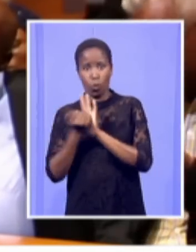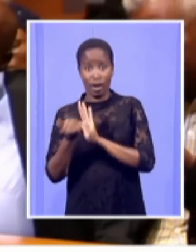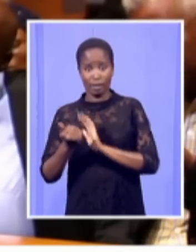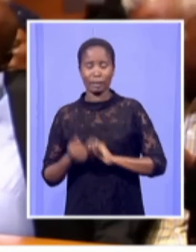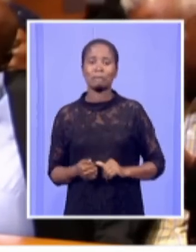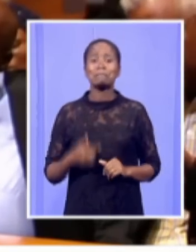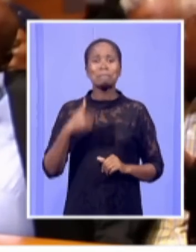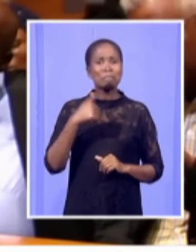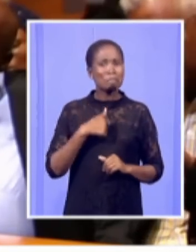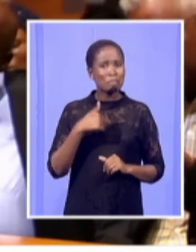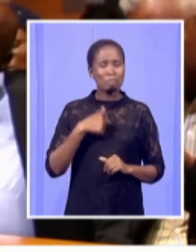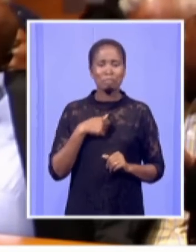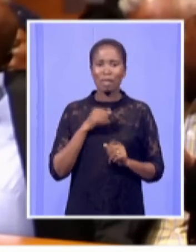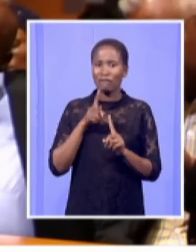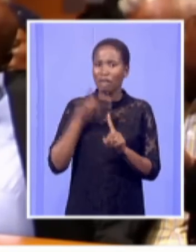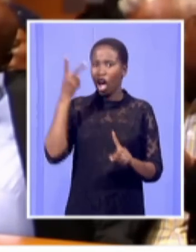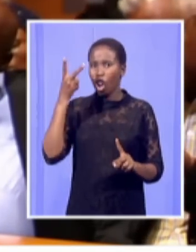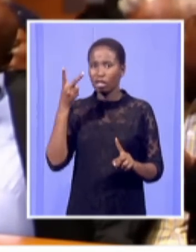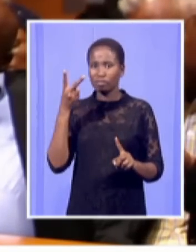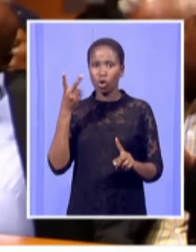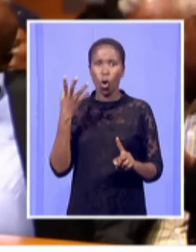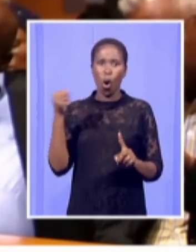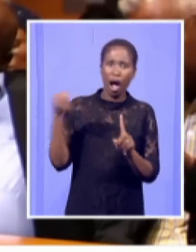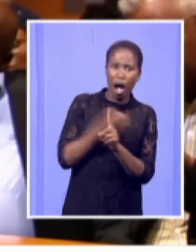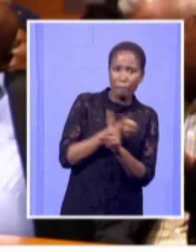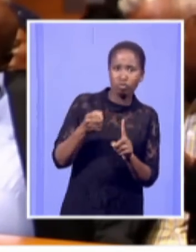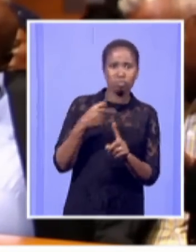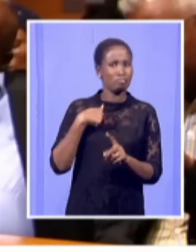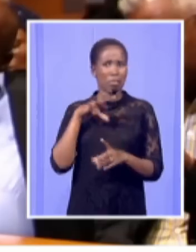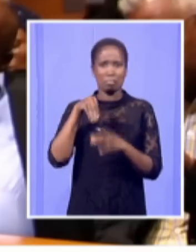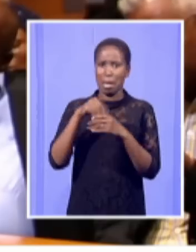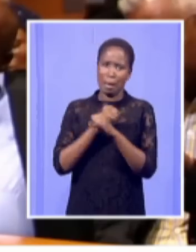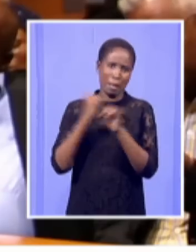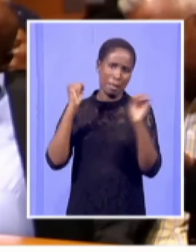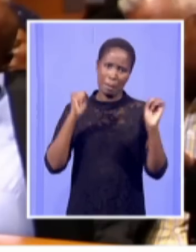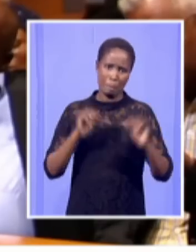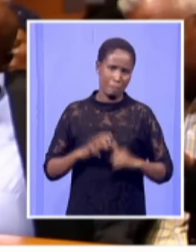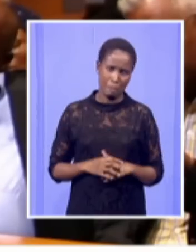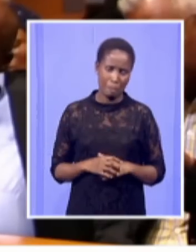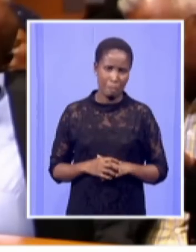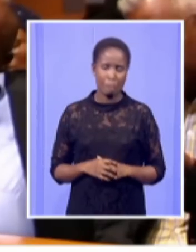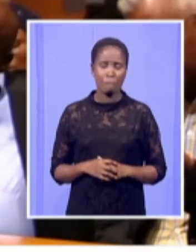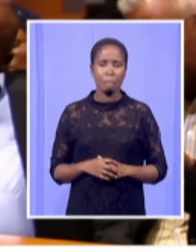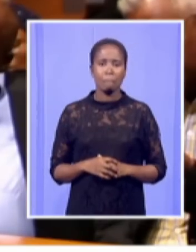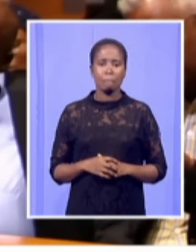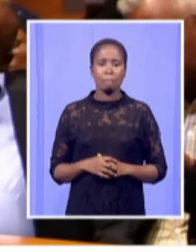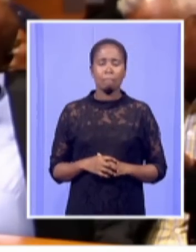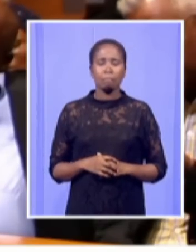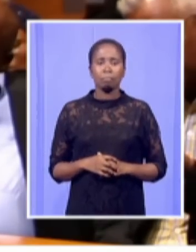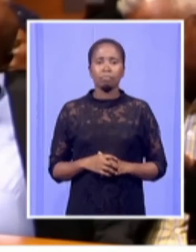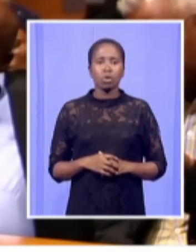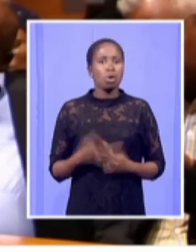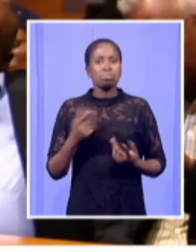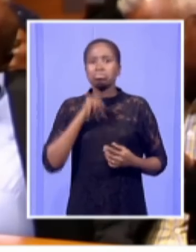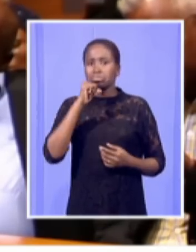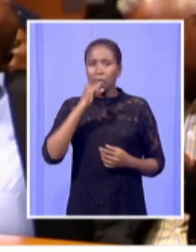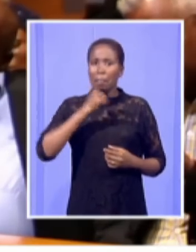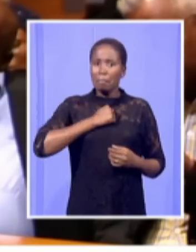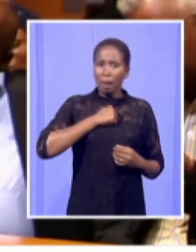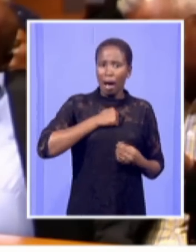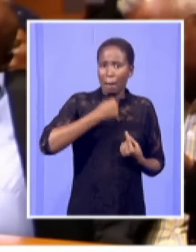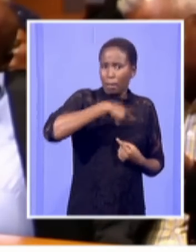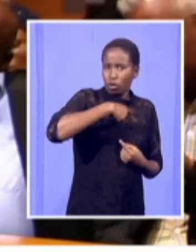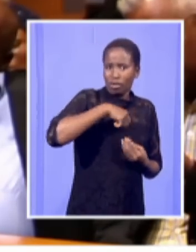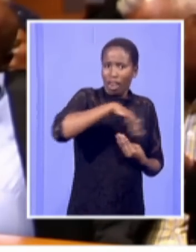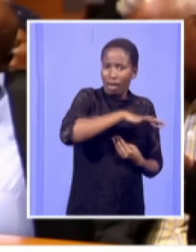history of violence and or violent behavior or conduct to be it in my personal environment or in a public domain, and